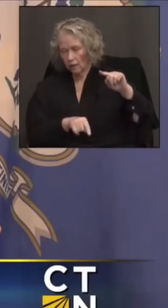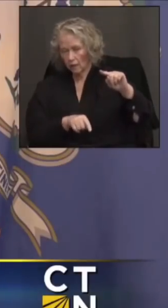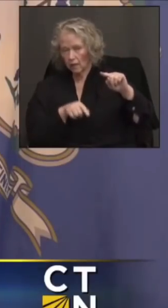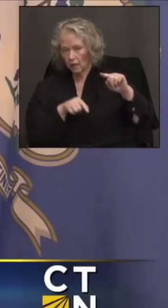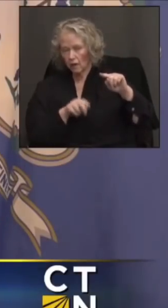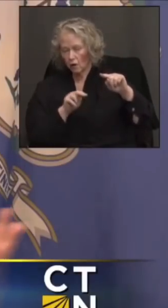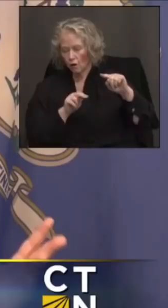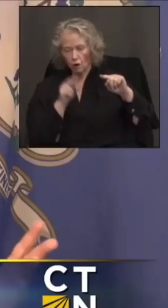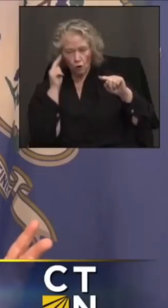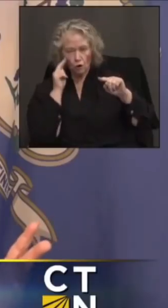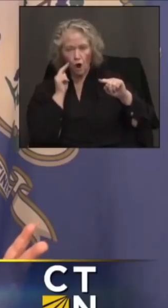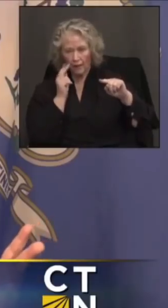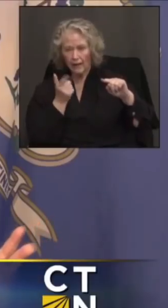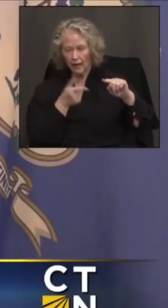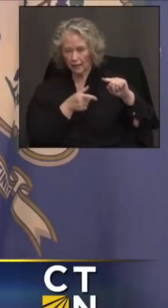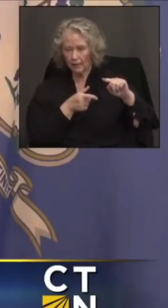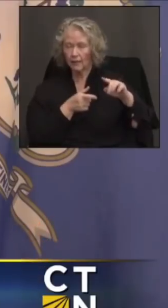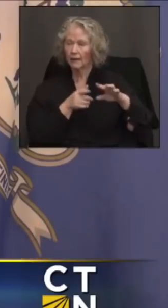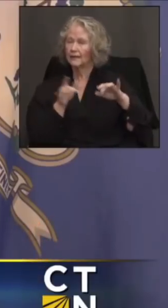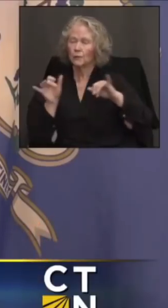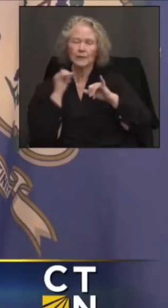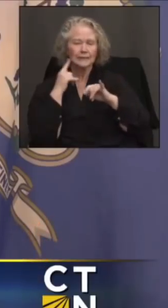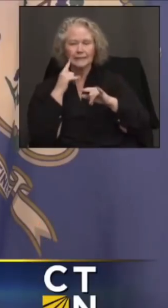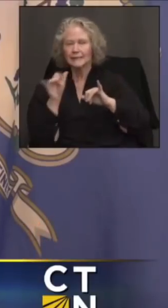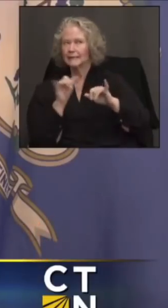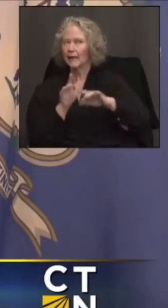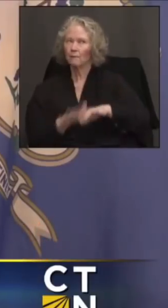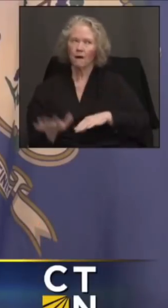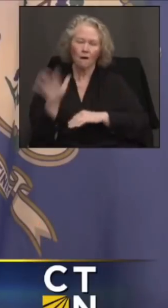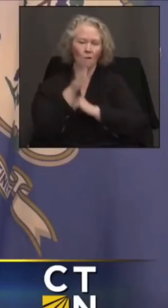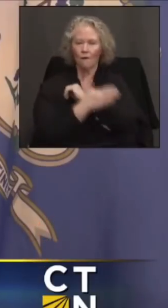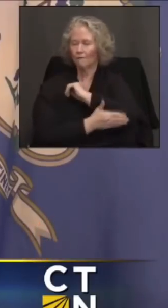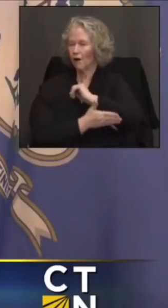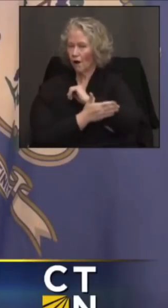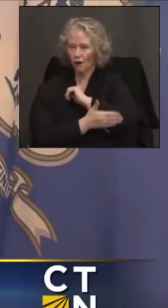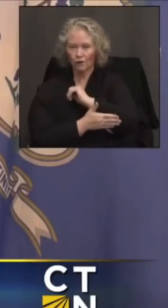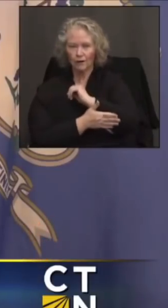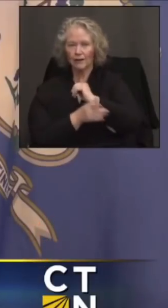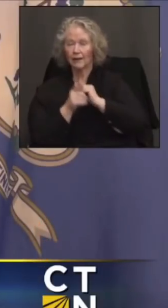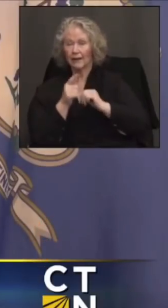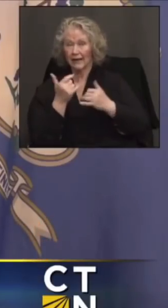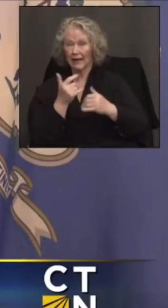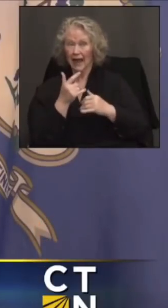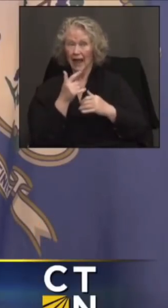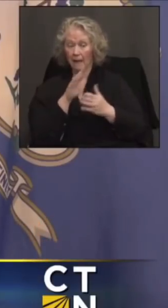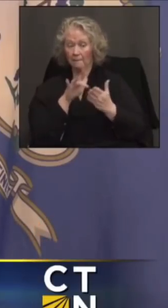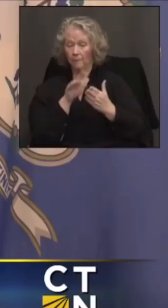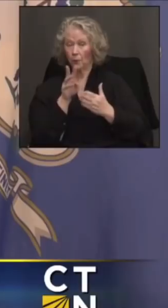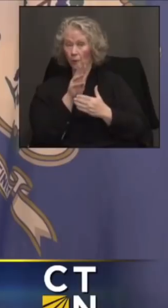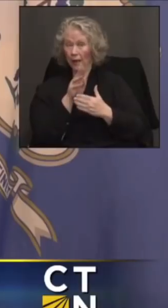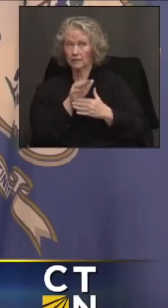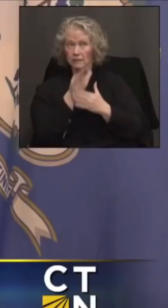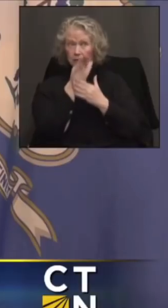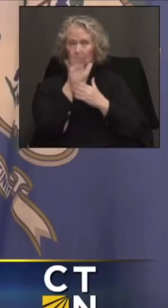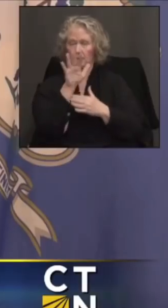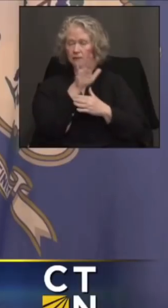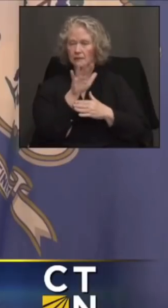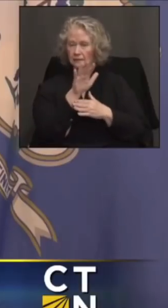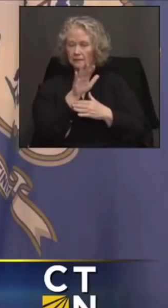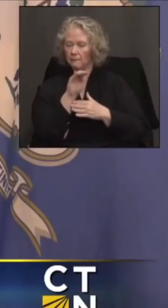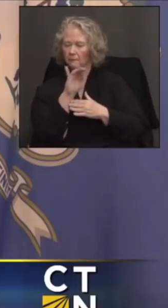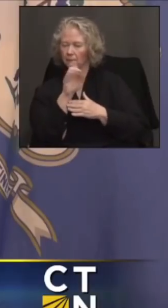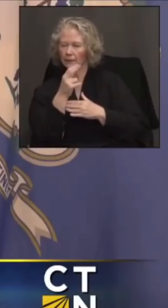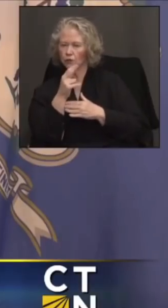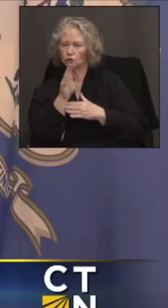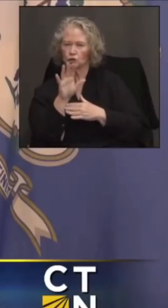of a regional effect in the United States in terms of the upper Midwest right now. It started out in Michigan, and you see a little